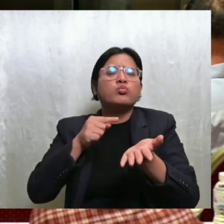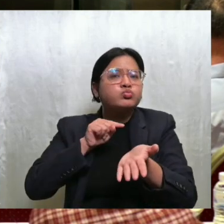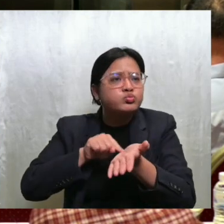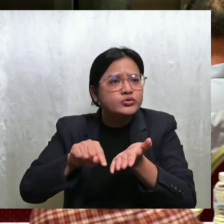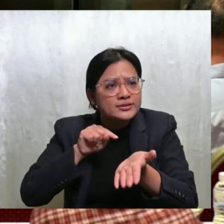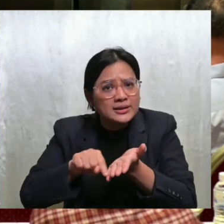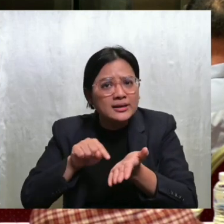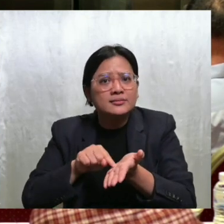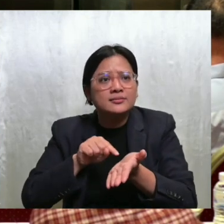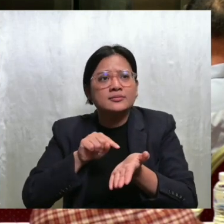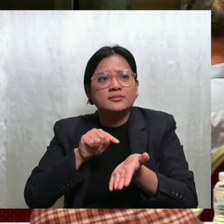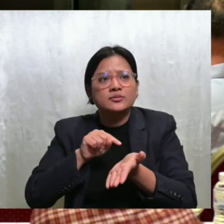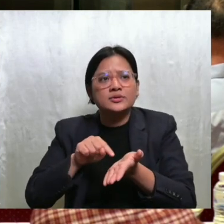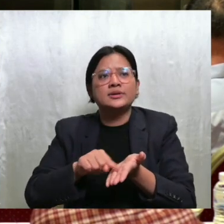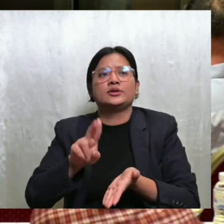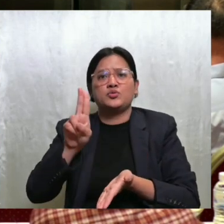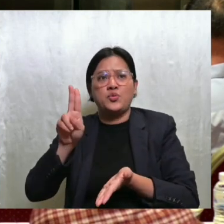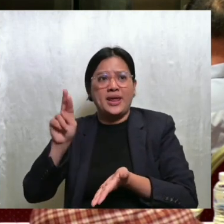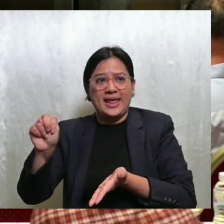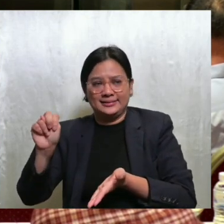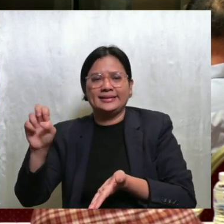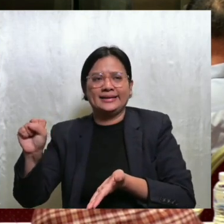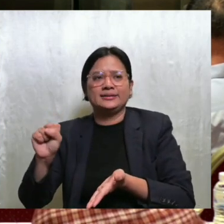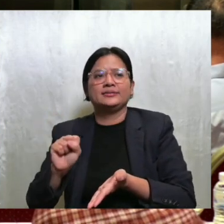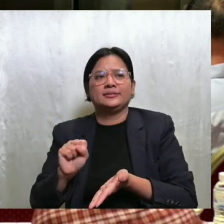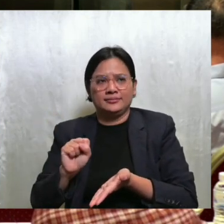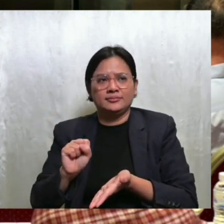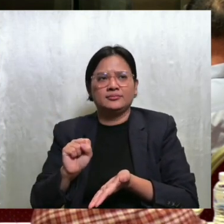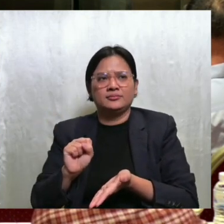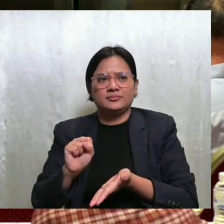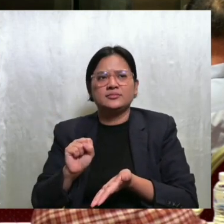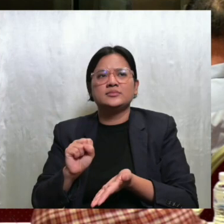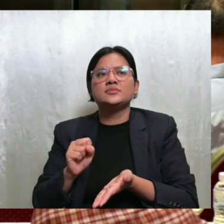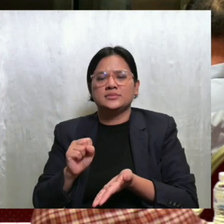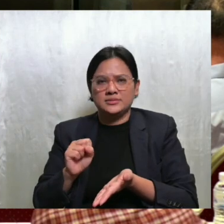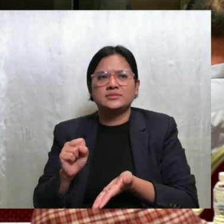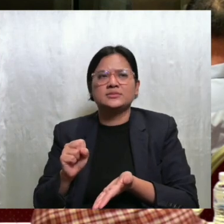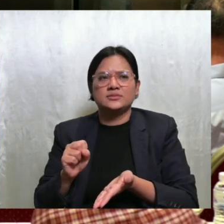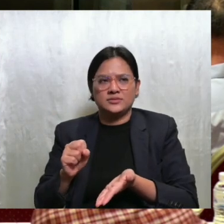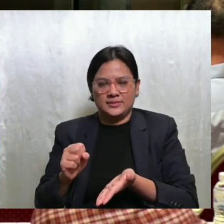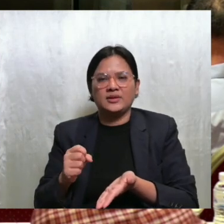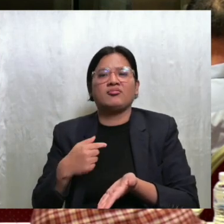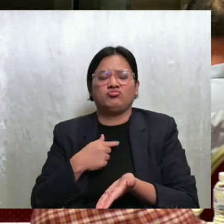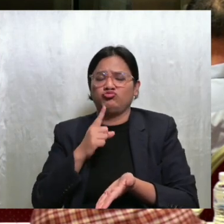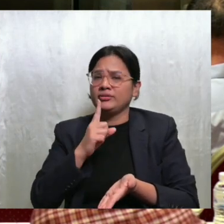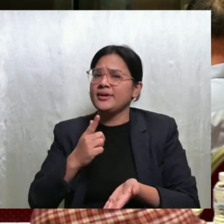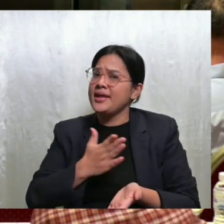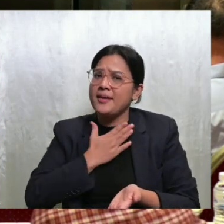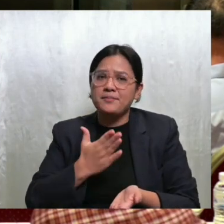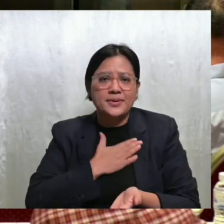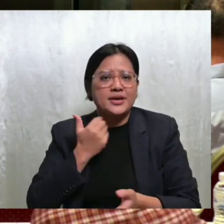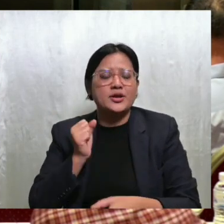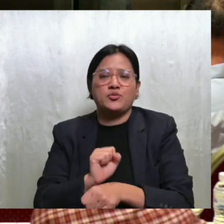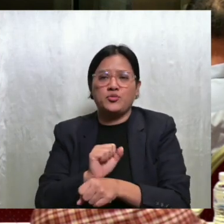practice by testing it out, piloting, iterating. Fantastic. But now we'll also hear from a practitioner now who